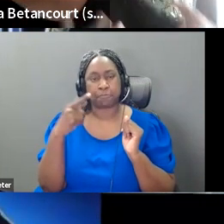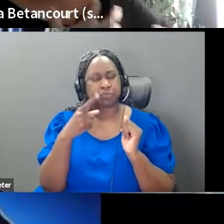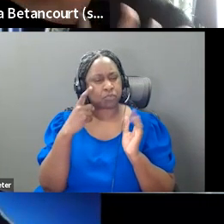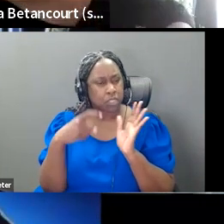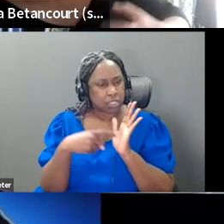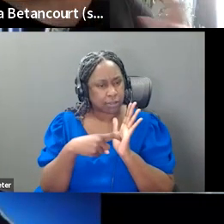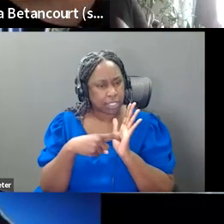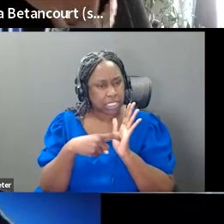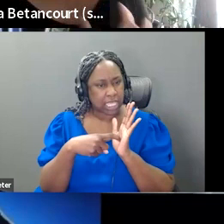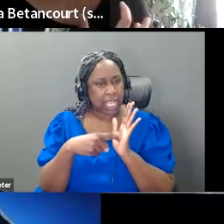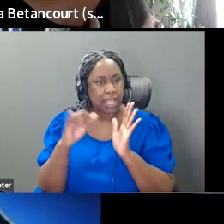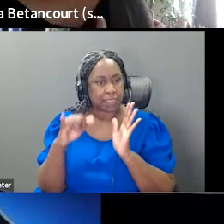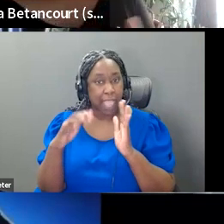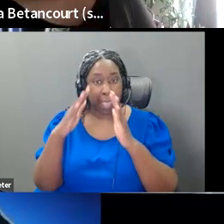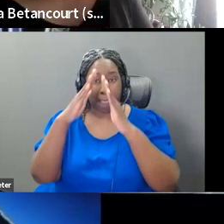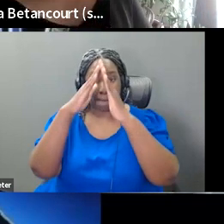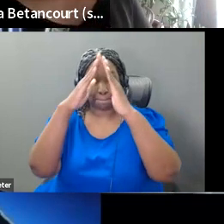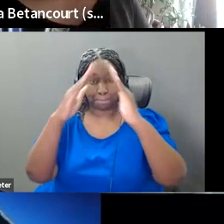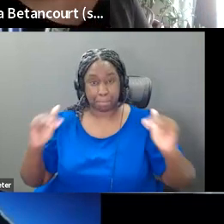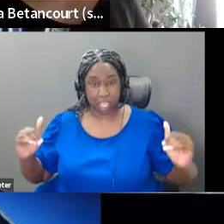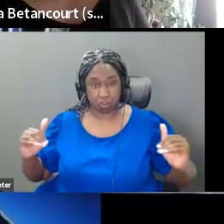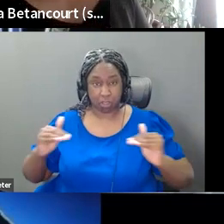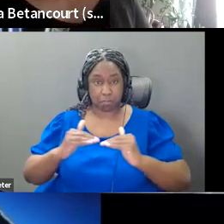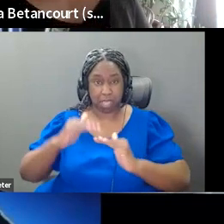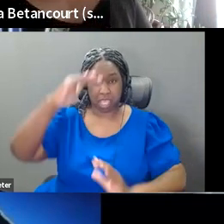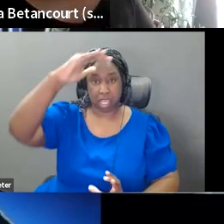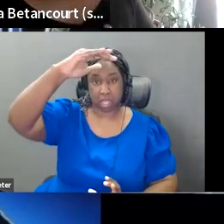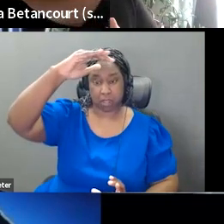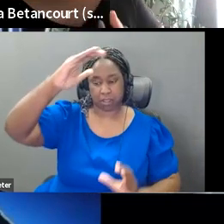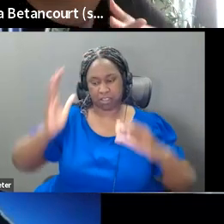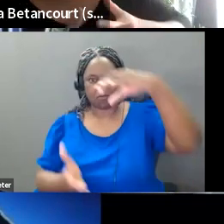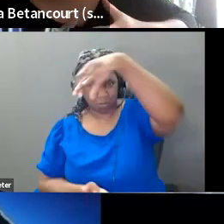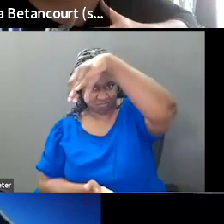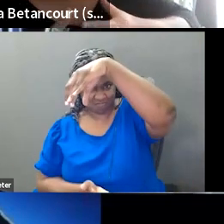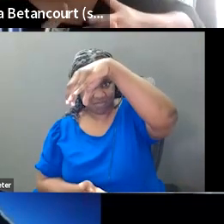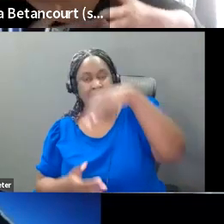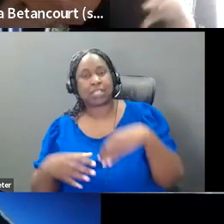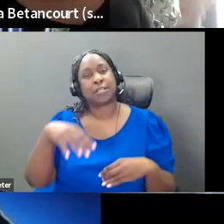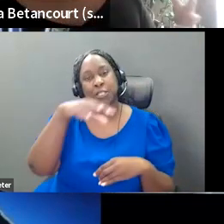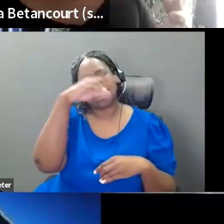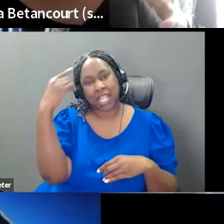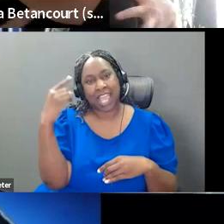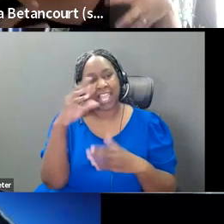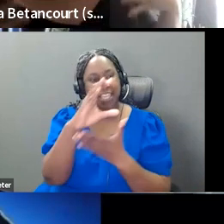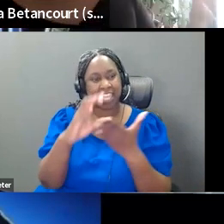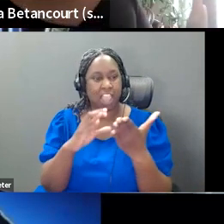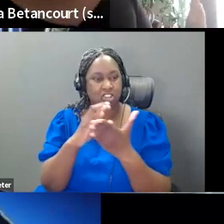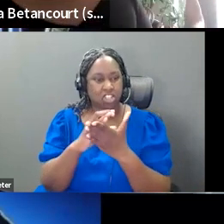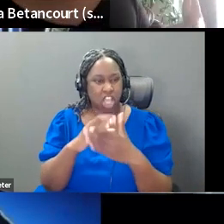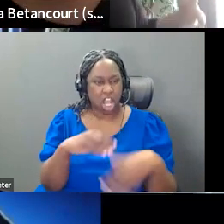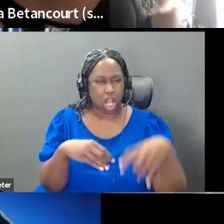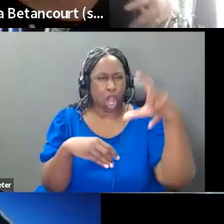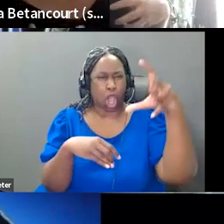this pyramid sort of gets inverted with something like Black Panther, where the Black characters are sort of larger than life, are